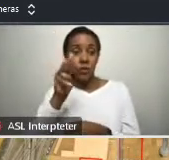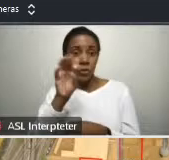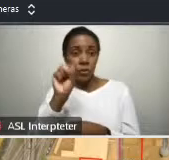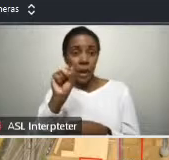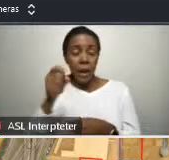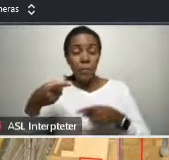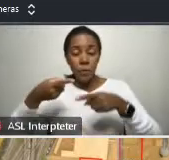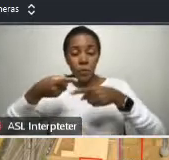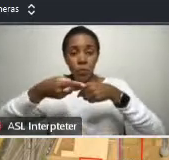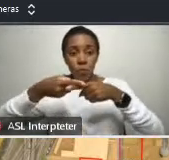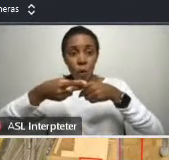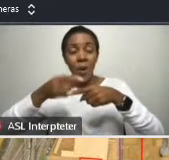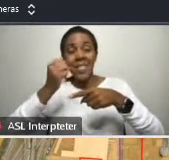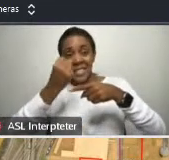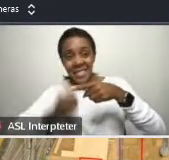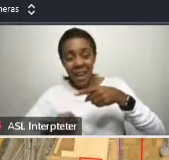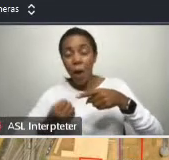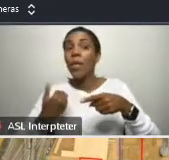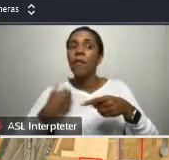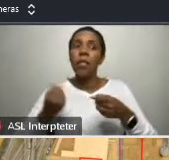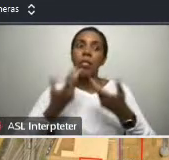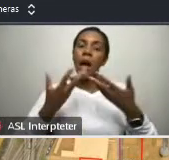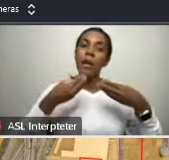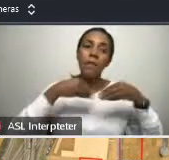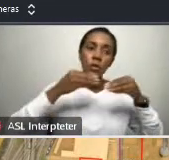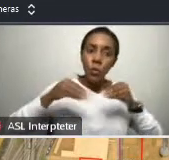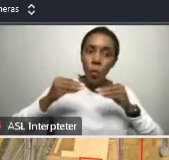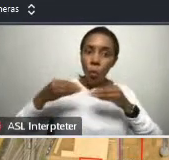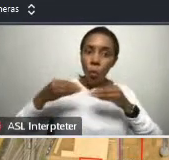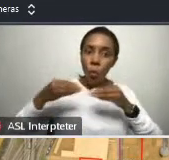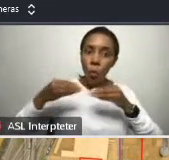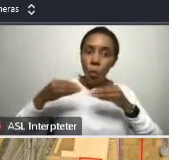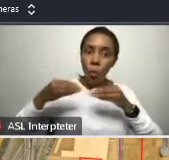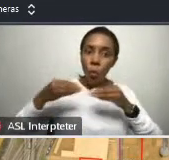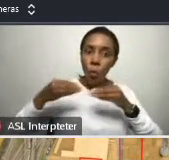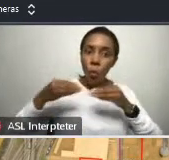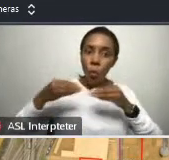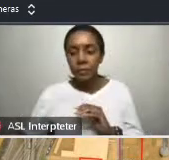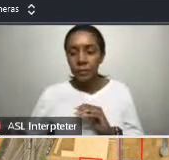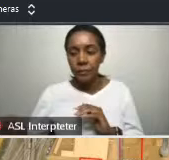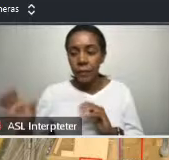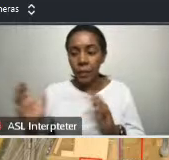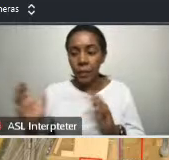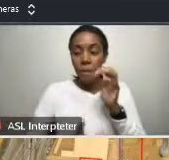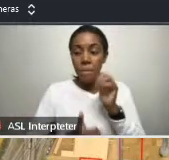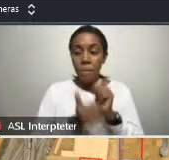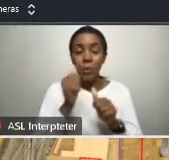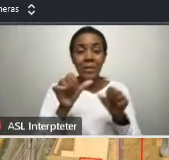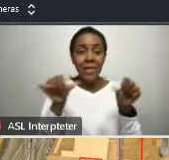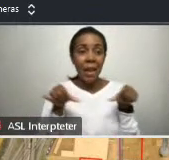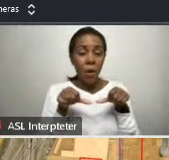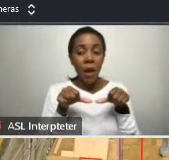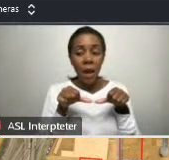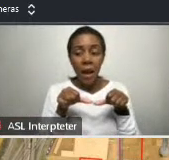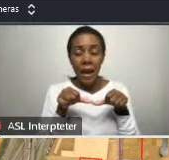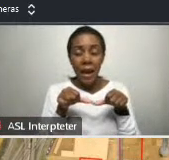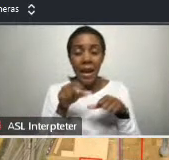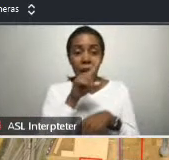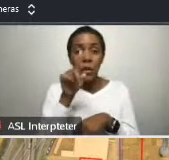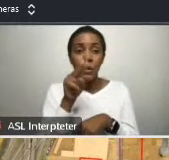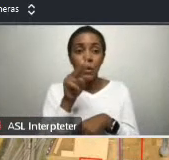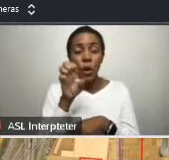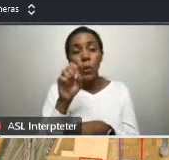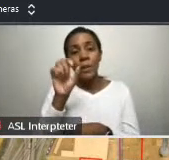side of James Road is a lot of commercial. The majority of this area is zoned